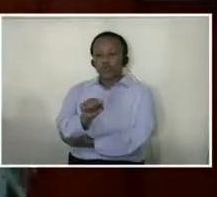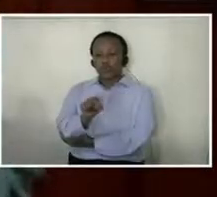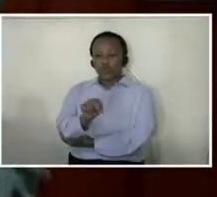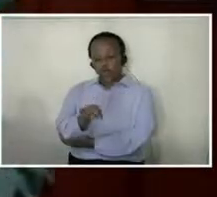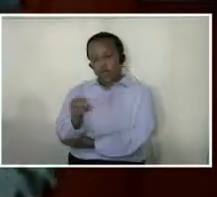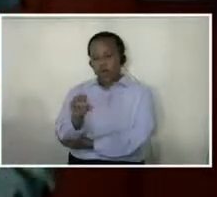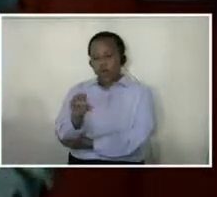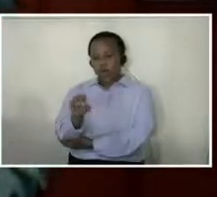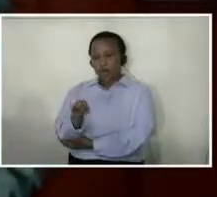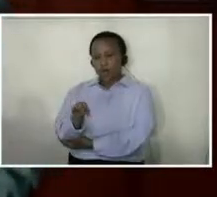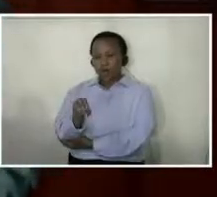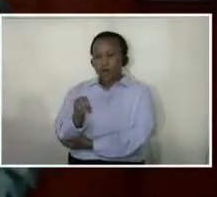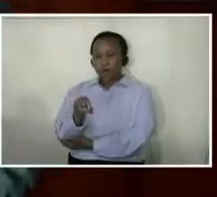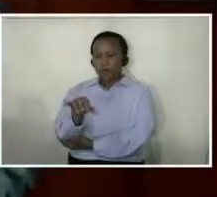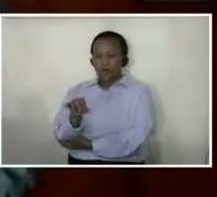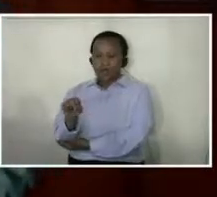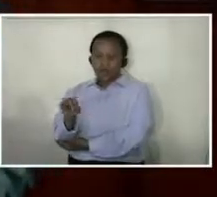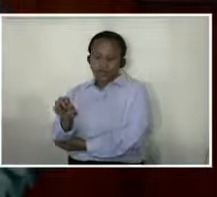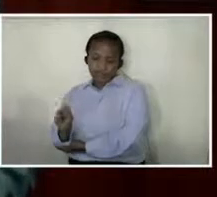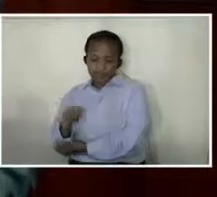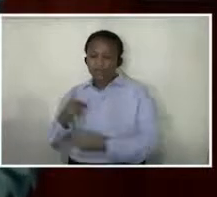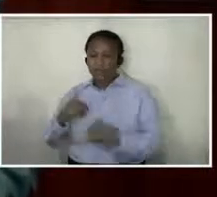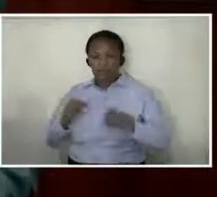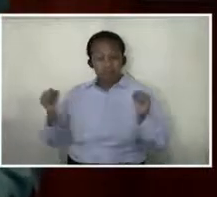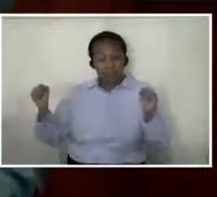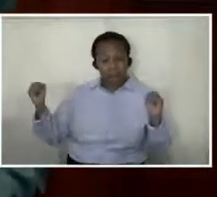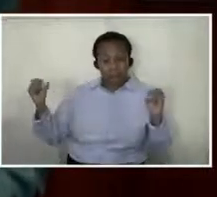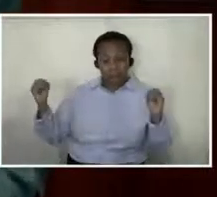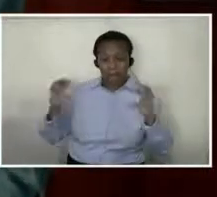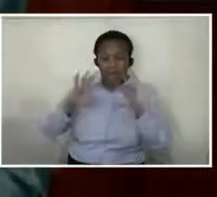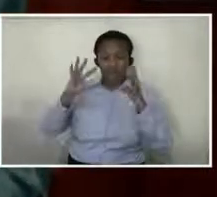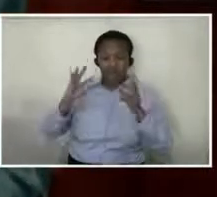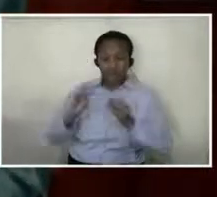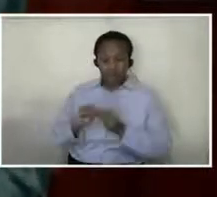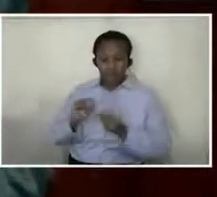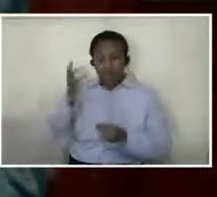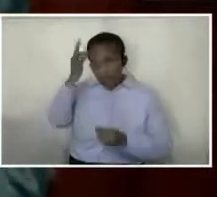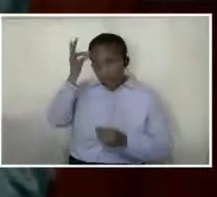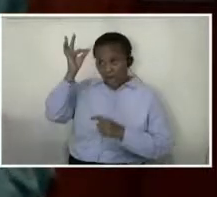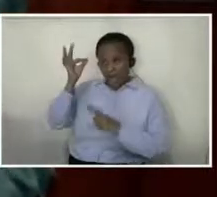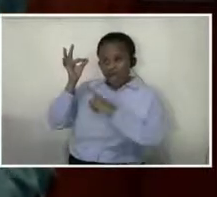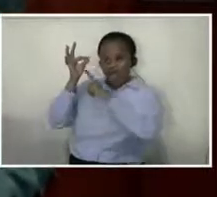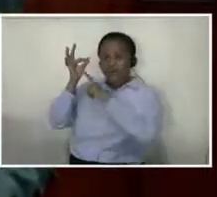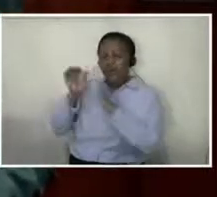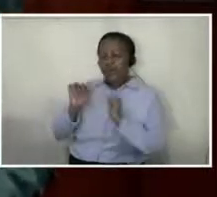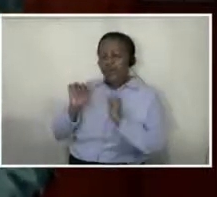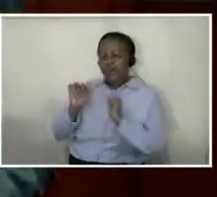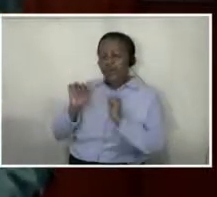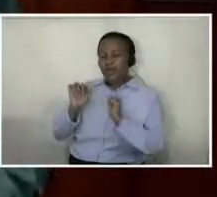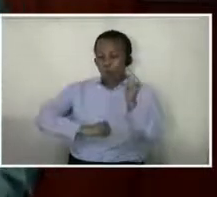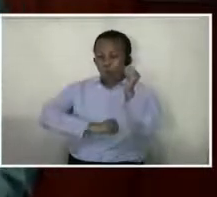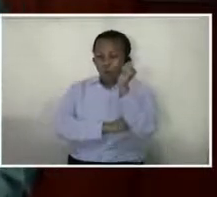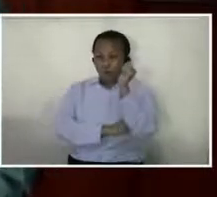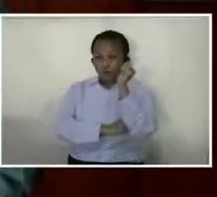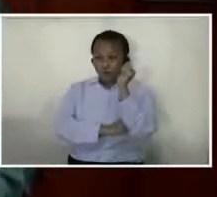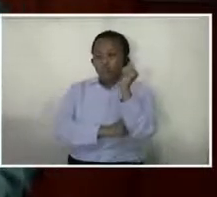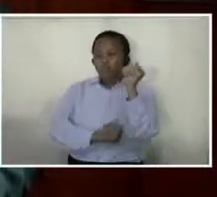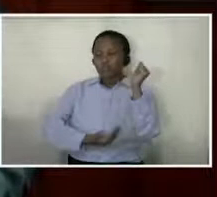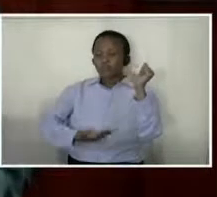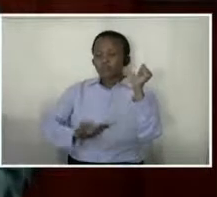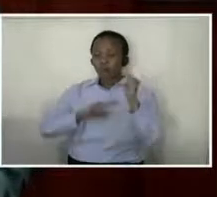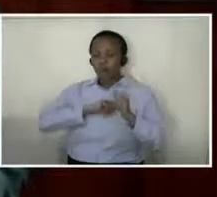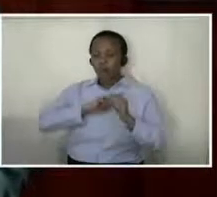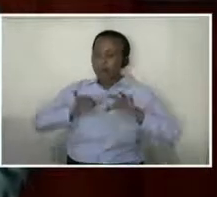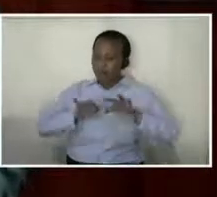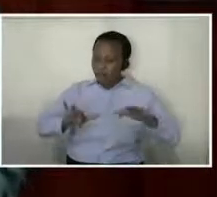said all of this, the government, by the virtue of being in office, exists to serve the people.